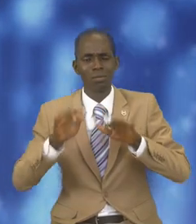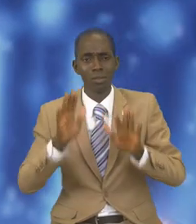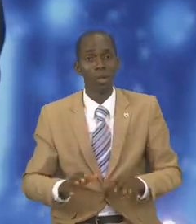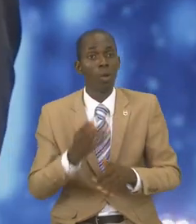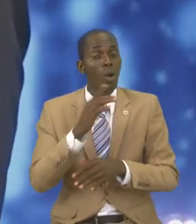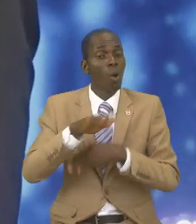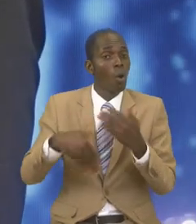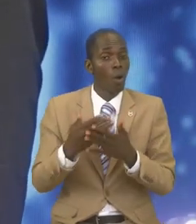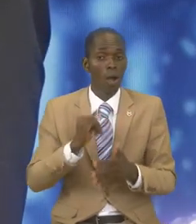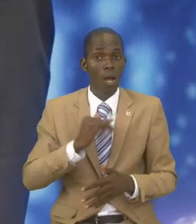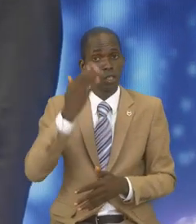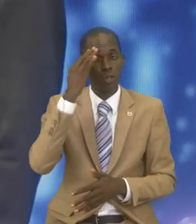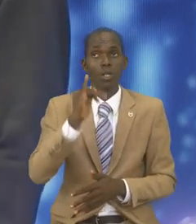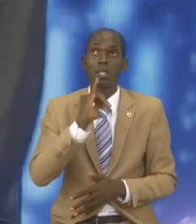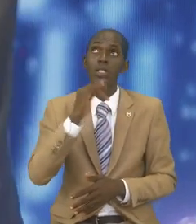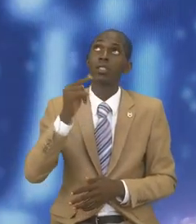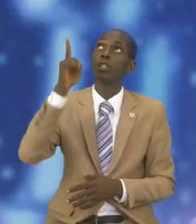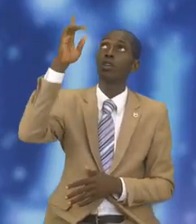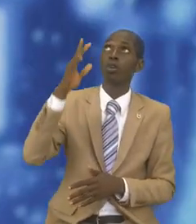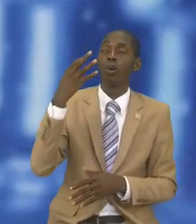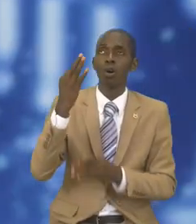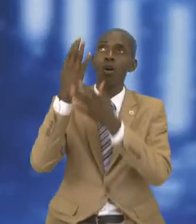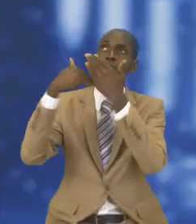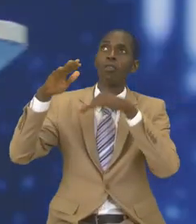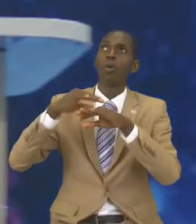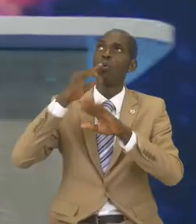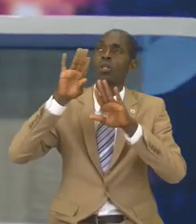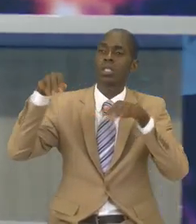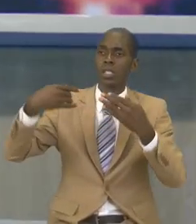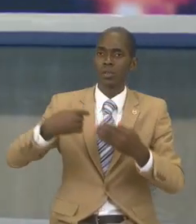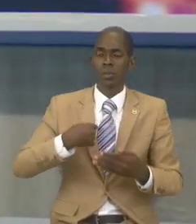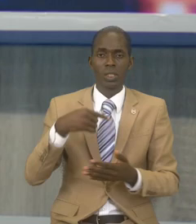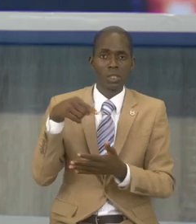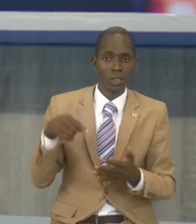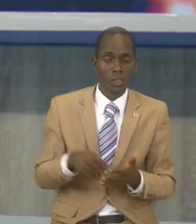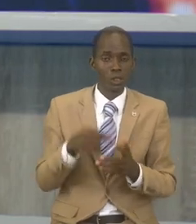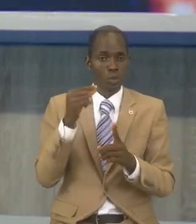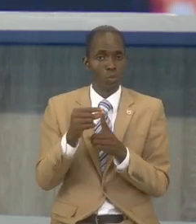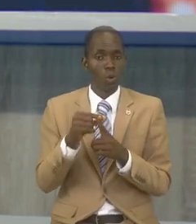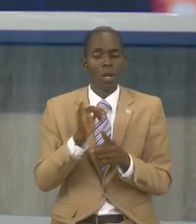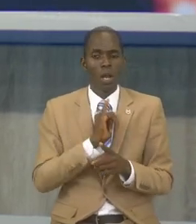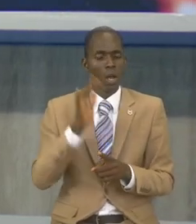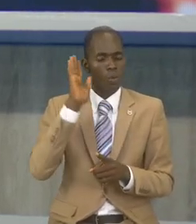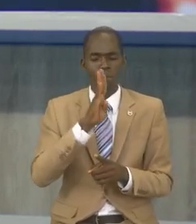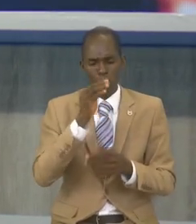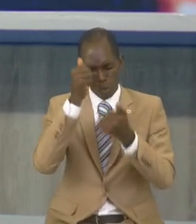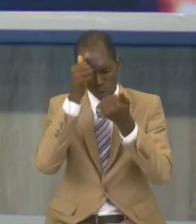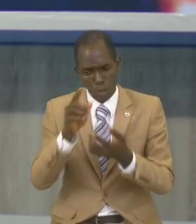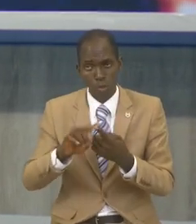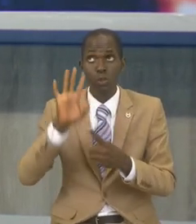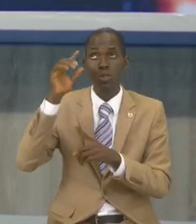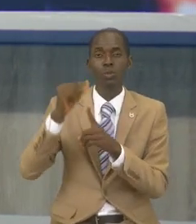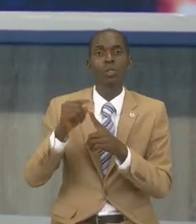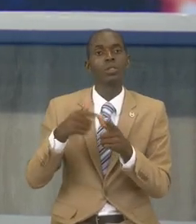the God of heaven who has given me this word, and I'm going to be obedient to his word. You become greatly